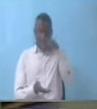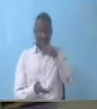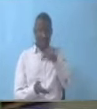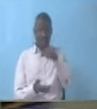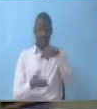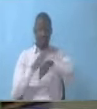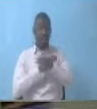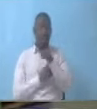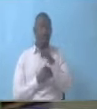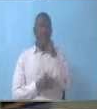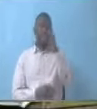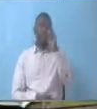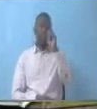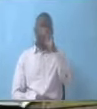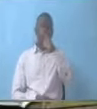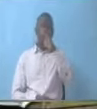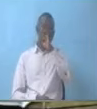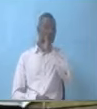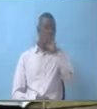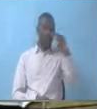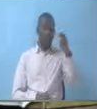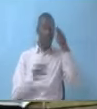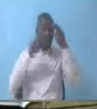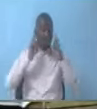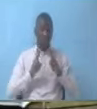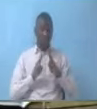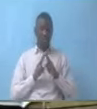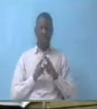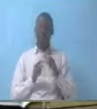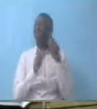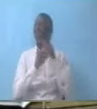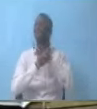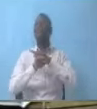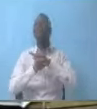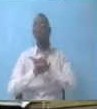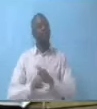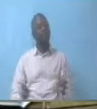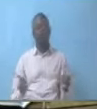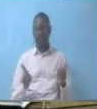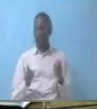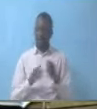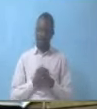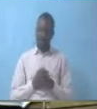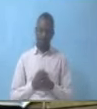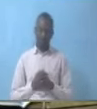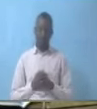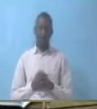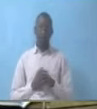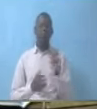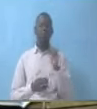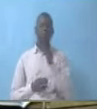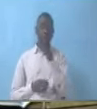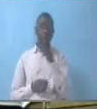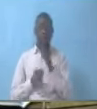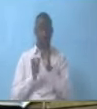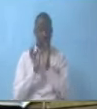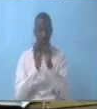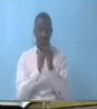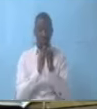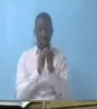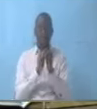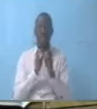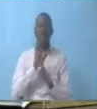is completely different. Li nga xamne nak mom lañ woné ci bir decree bi nak dafa outé. What you describe is like opening a